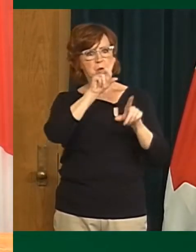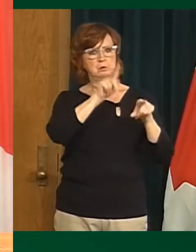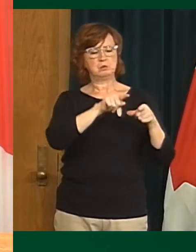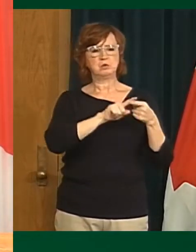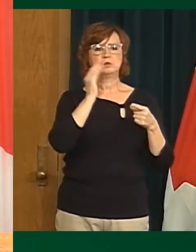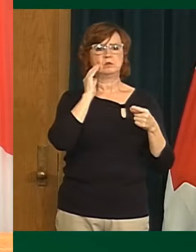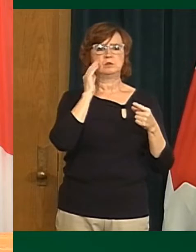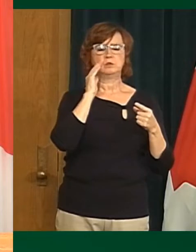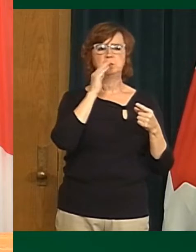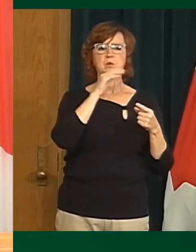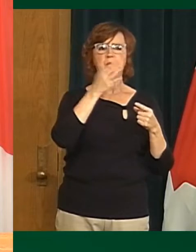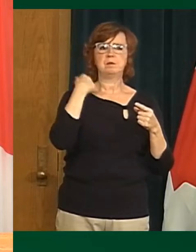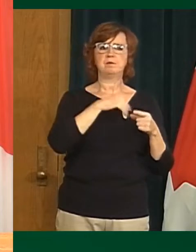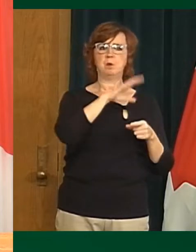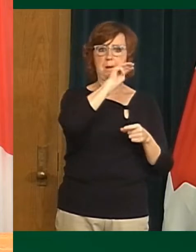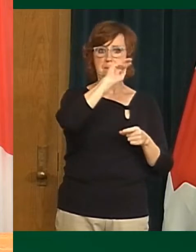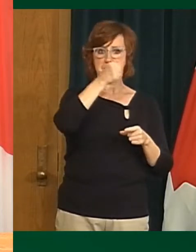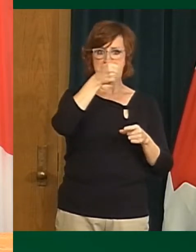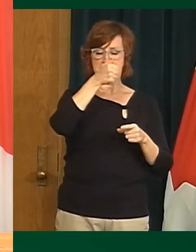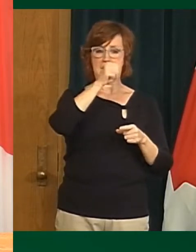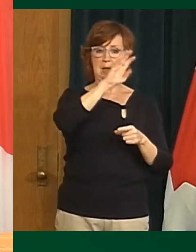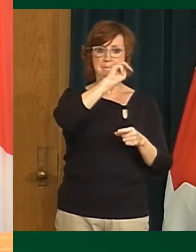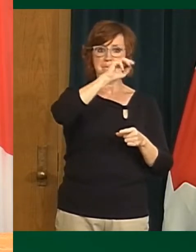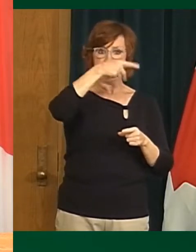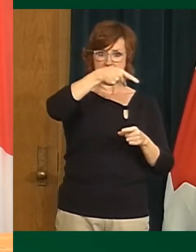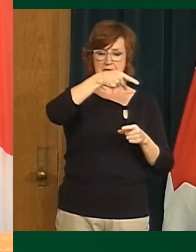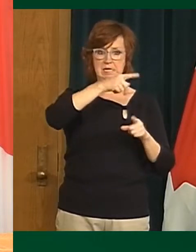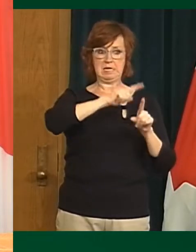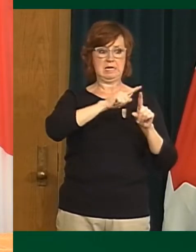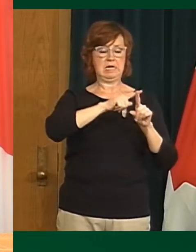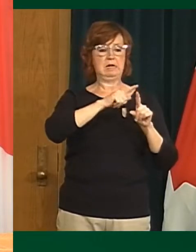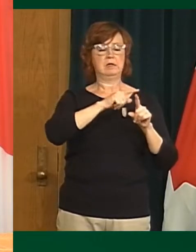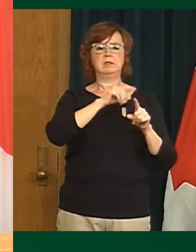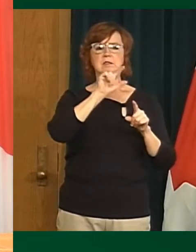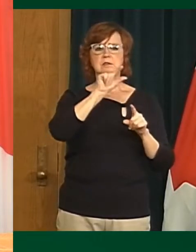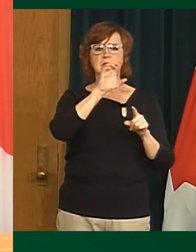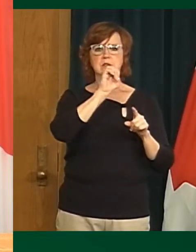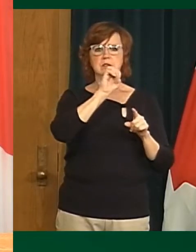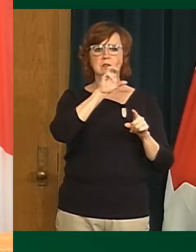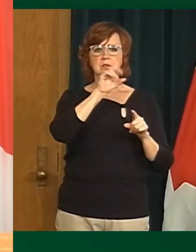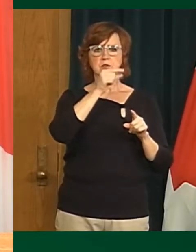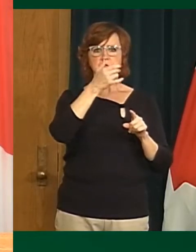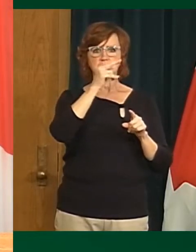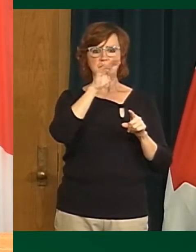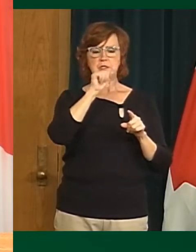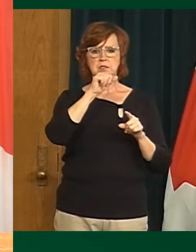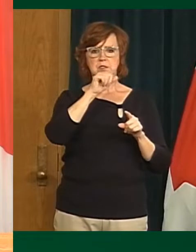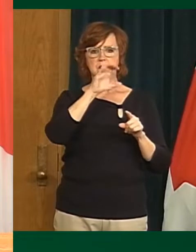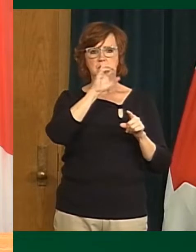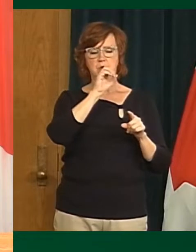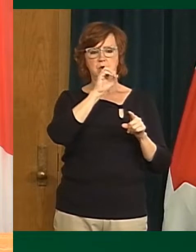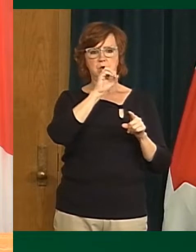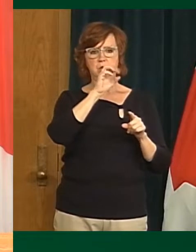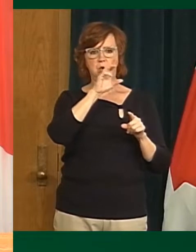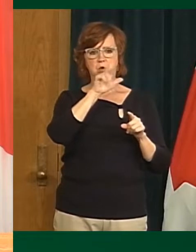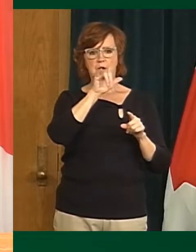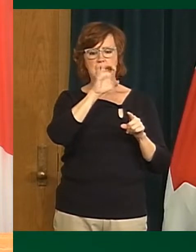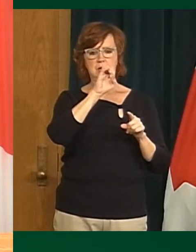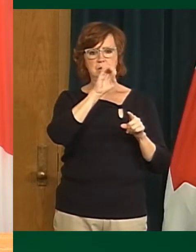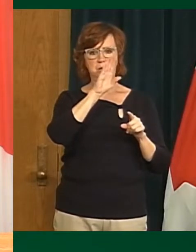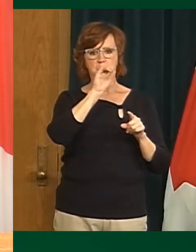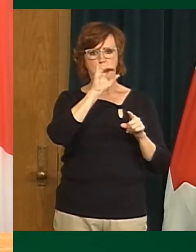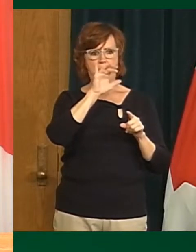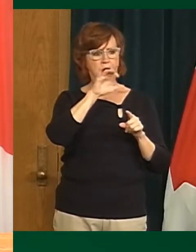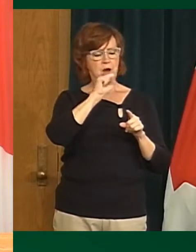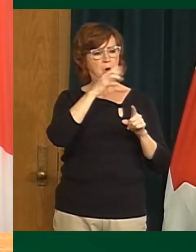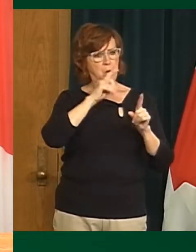Regina, who says she was denied an appointment with an optometrist. Do you condemn those medical practitioners who are denying